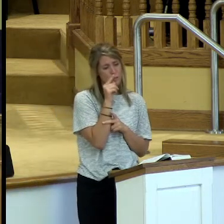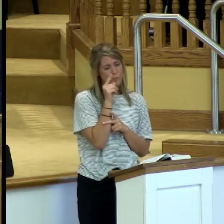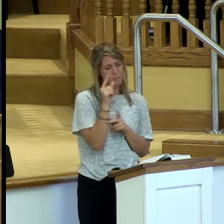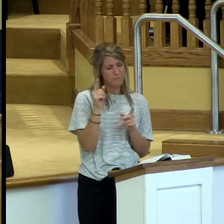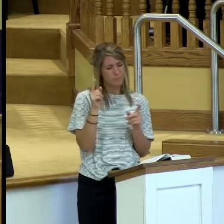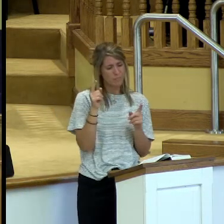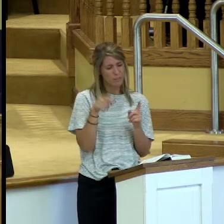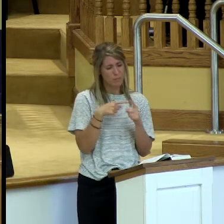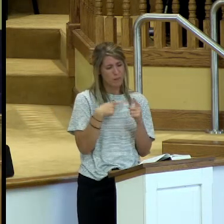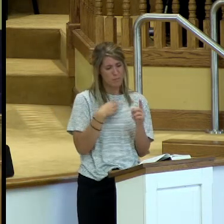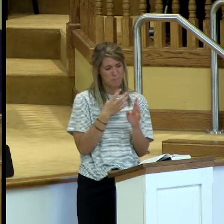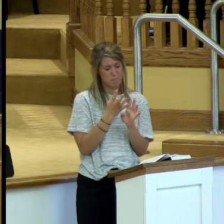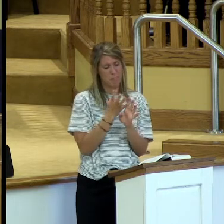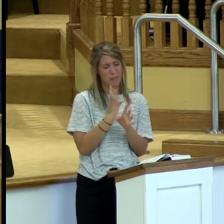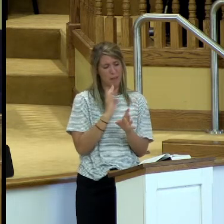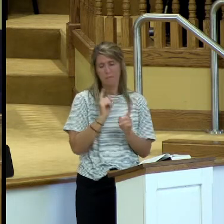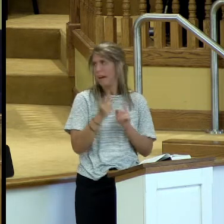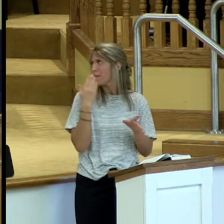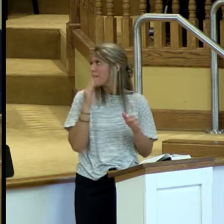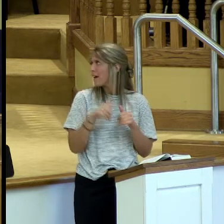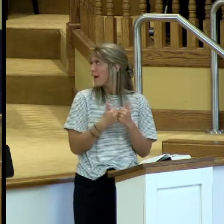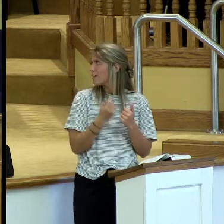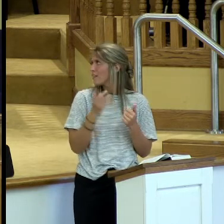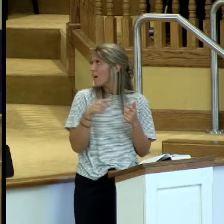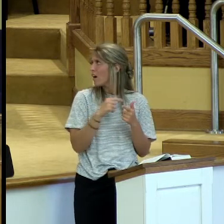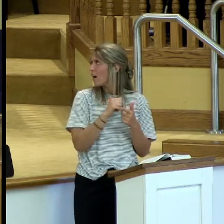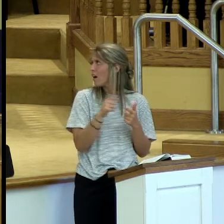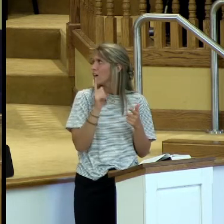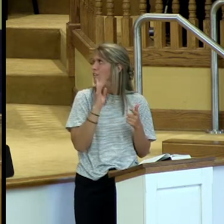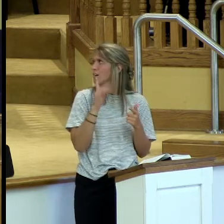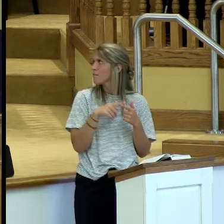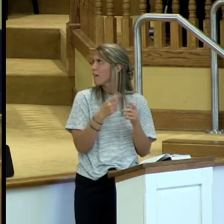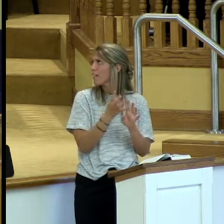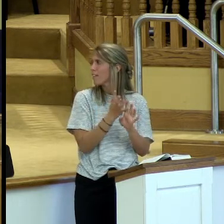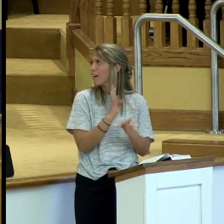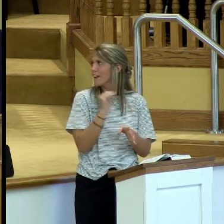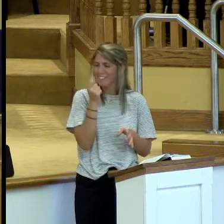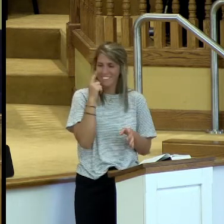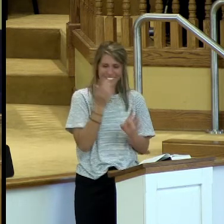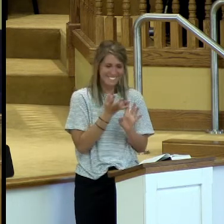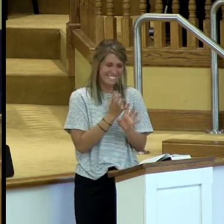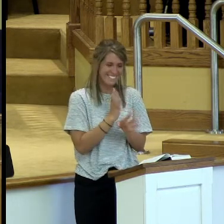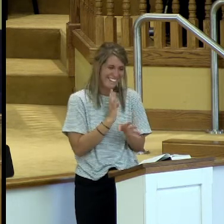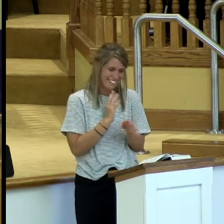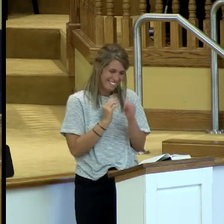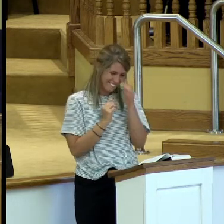me in line when I'm standing up there. I don't know how it's going to go, right? Everyone talks about a line. I don't think there's going to be a line.